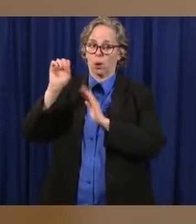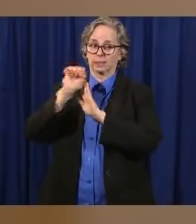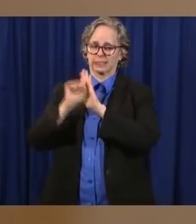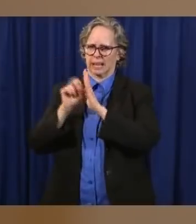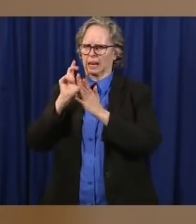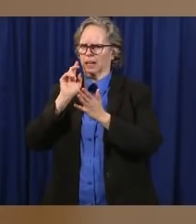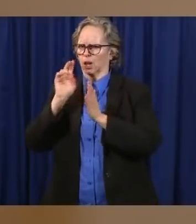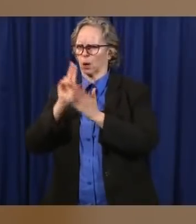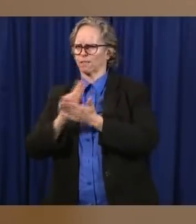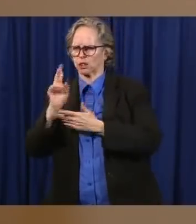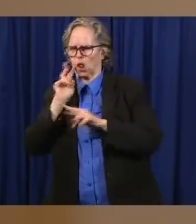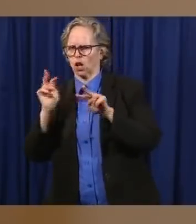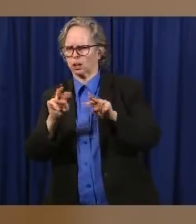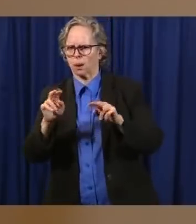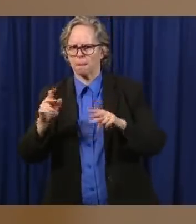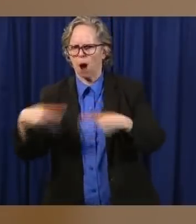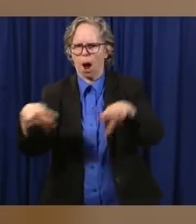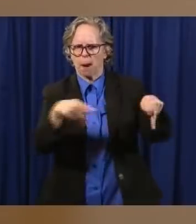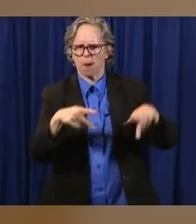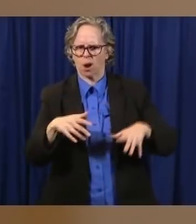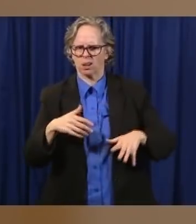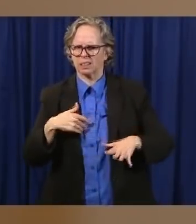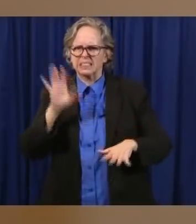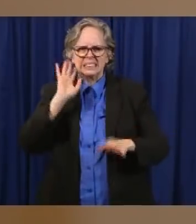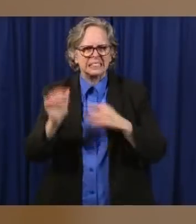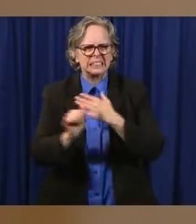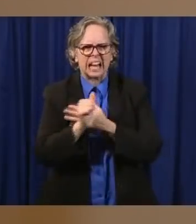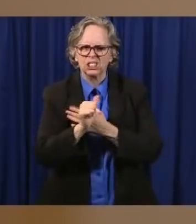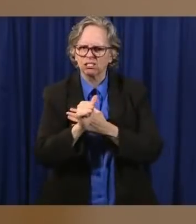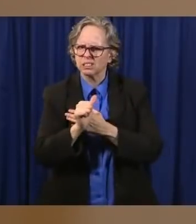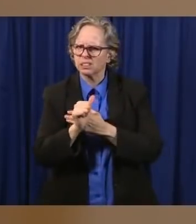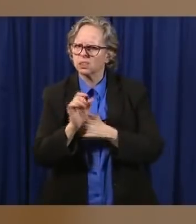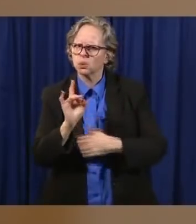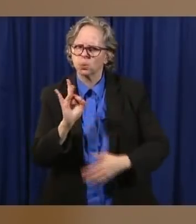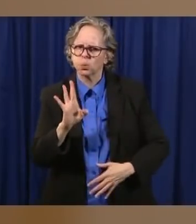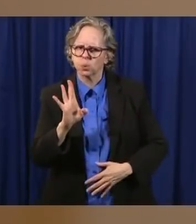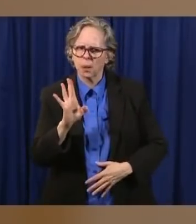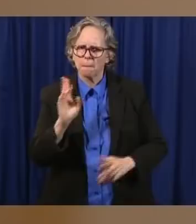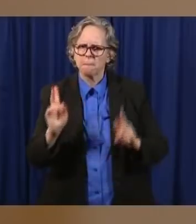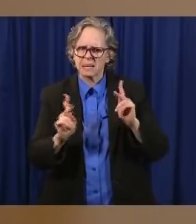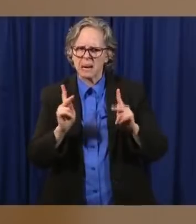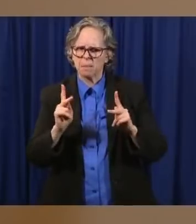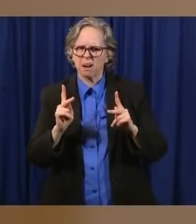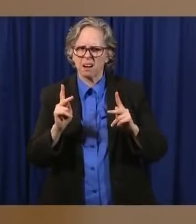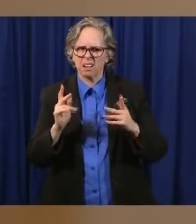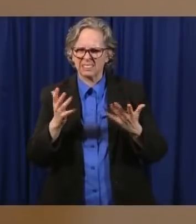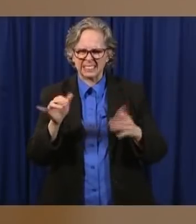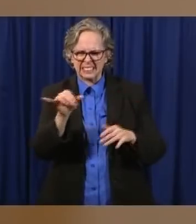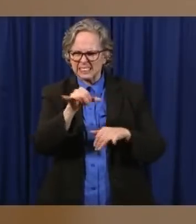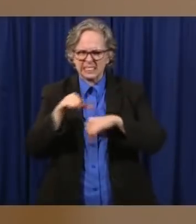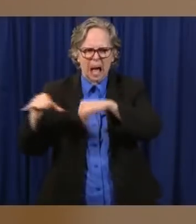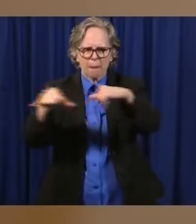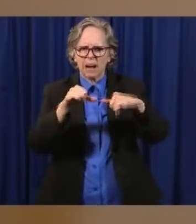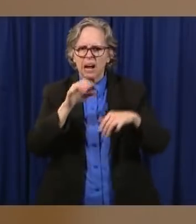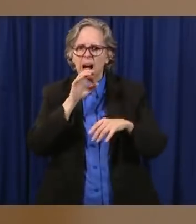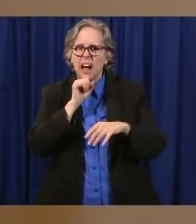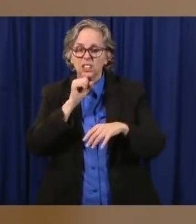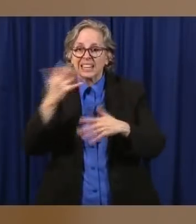dangerous situation. We know that people their age are hospitalized right now, and if there is someone in that age